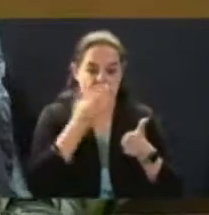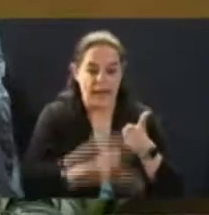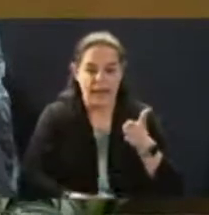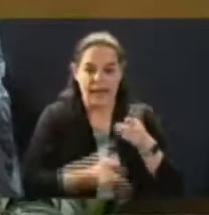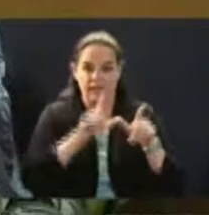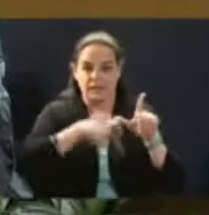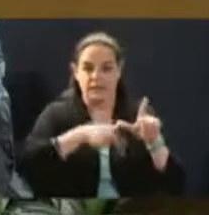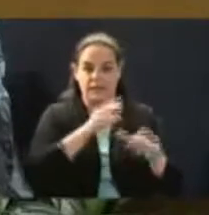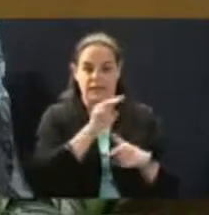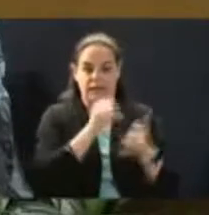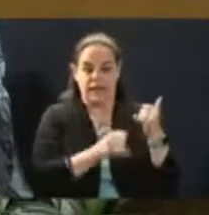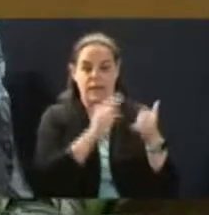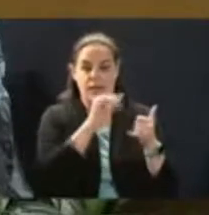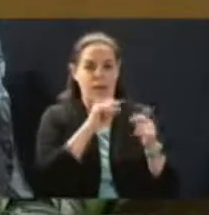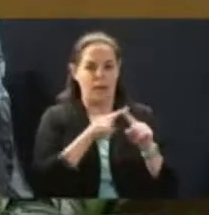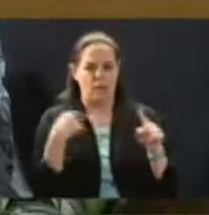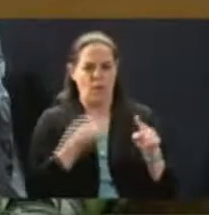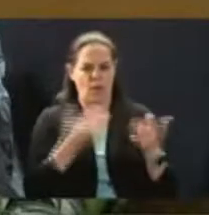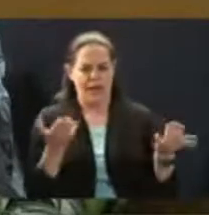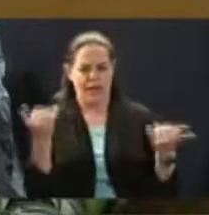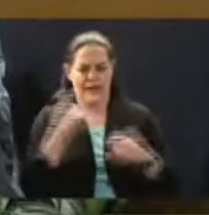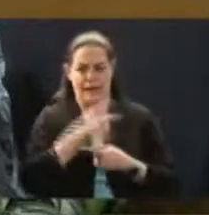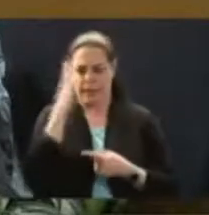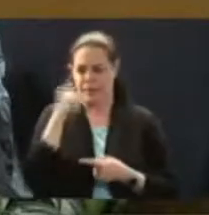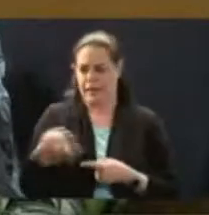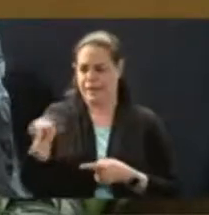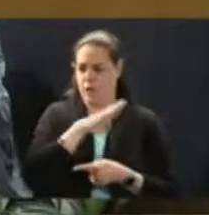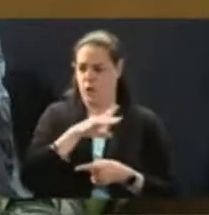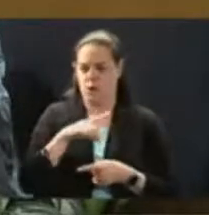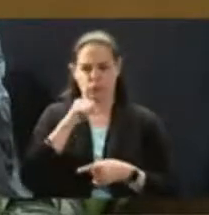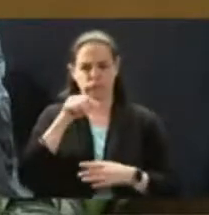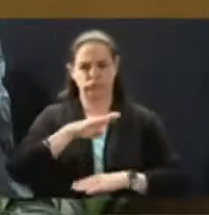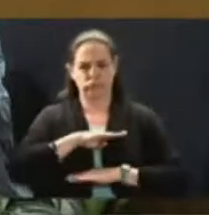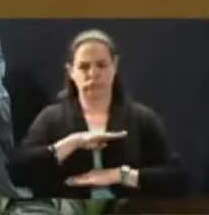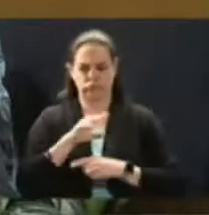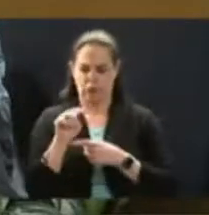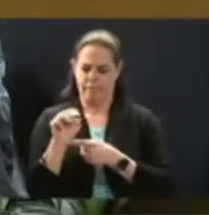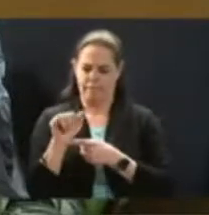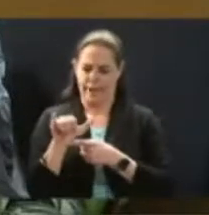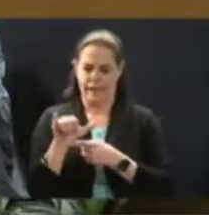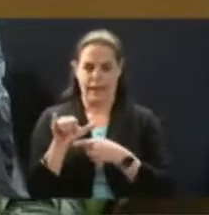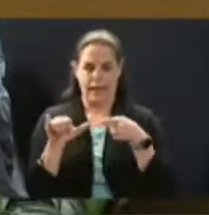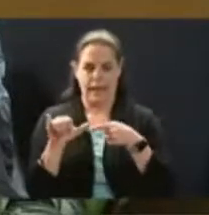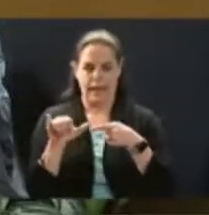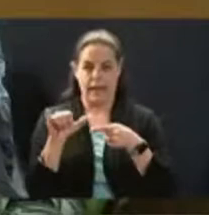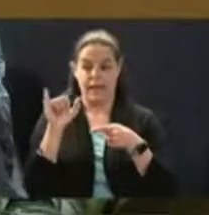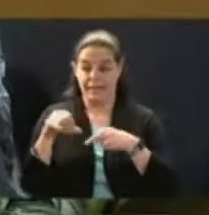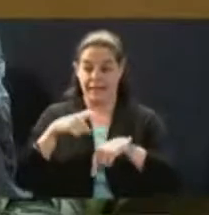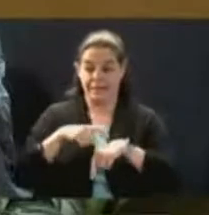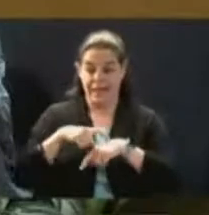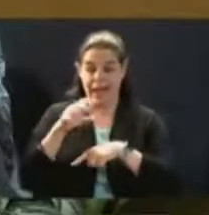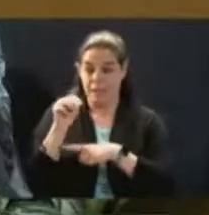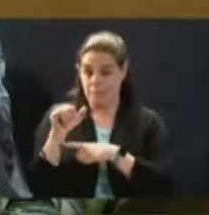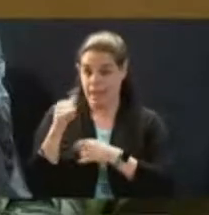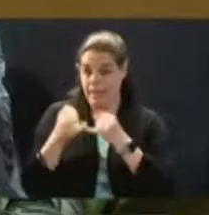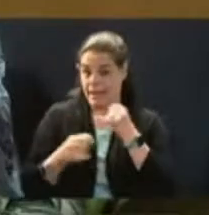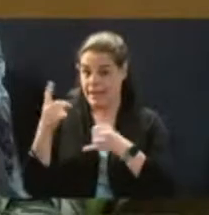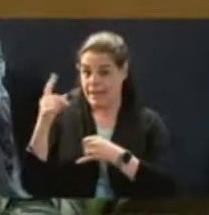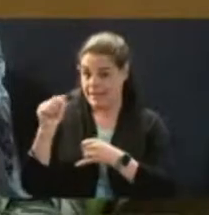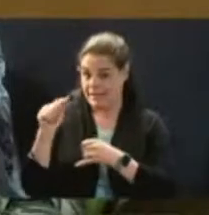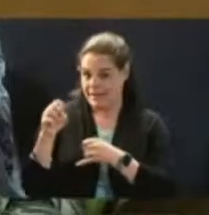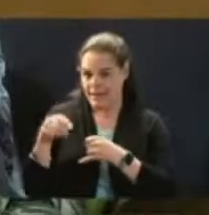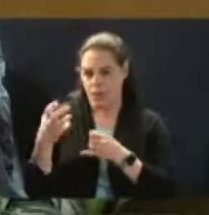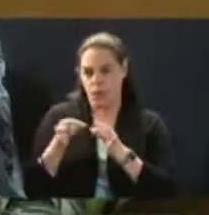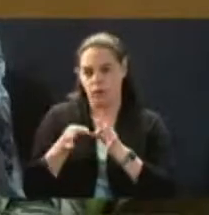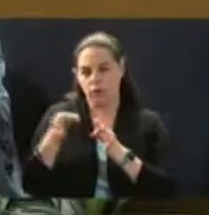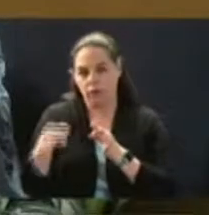today because this board wasn't satisfied with a May end date. They wanted to